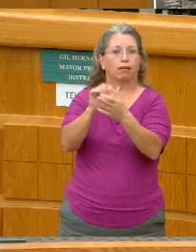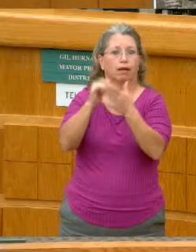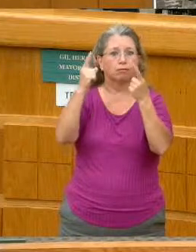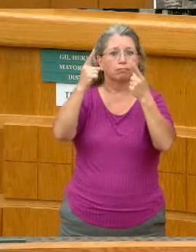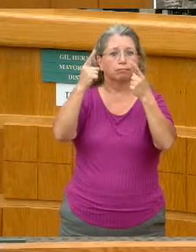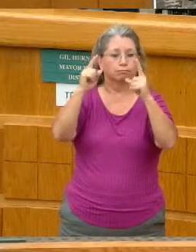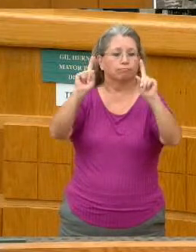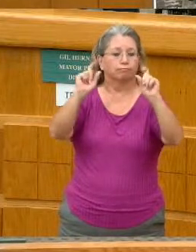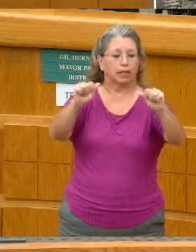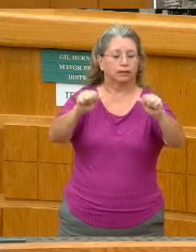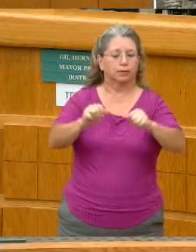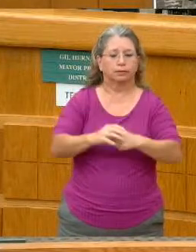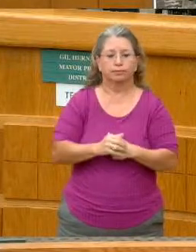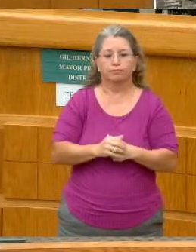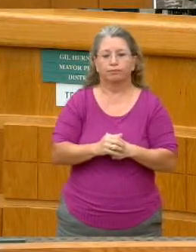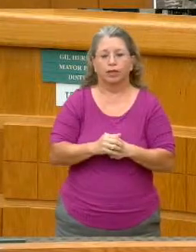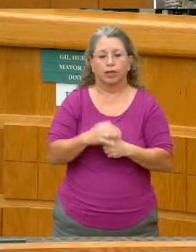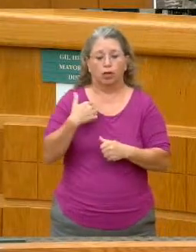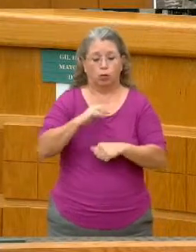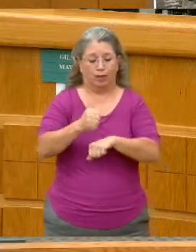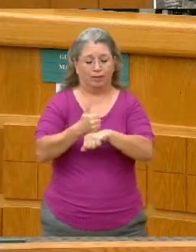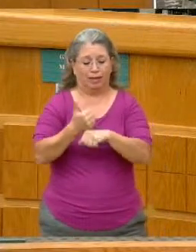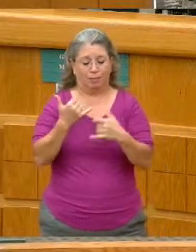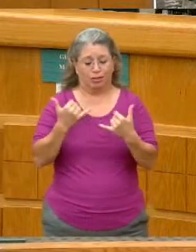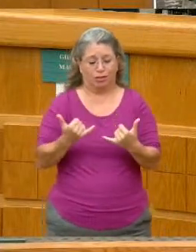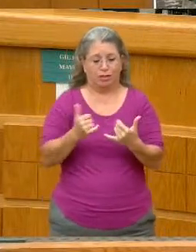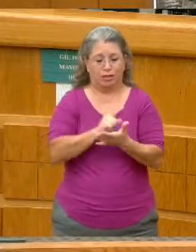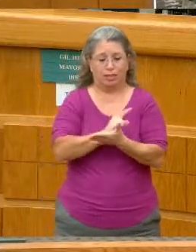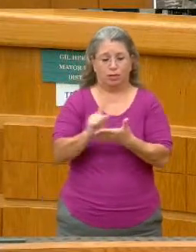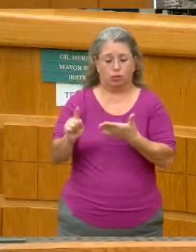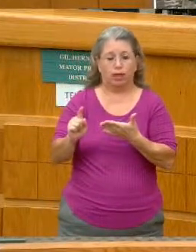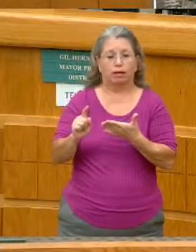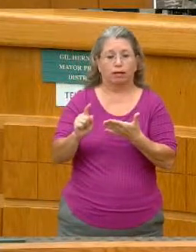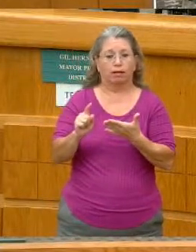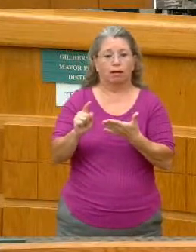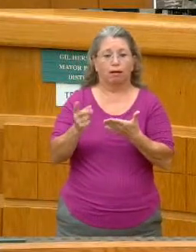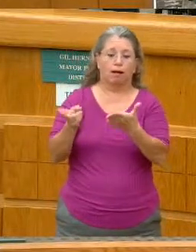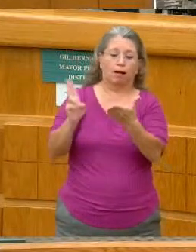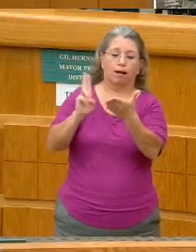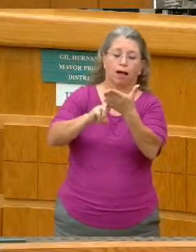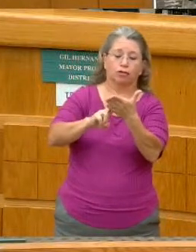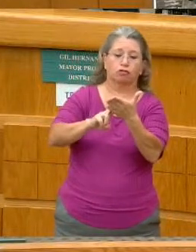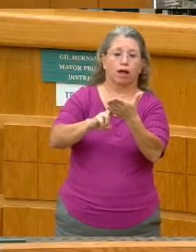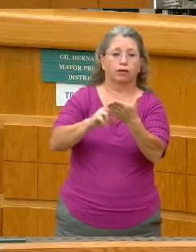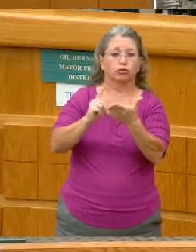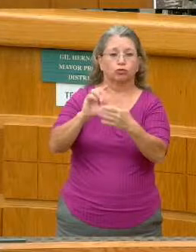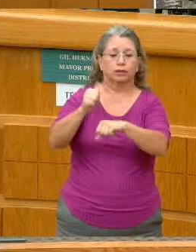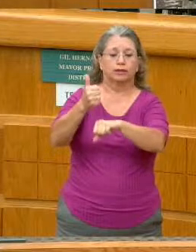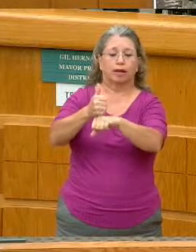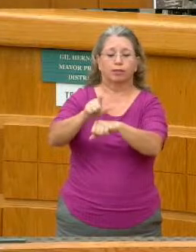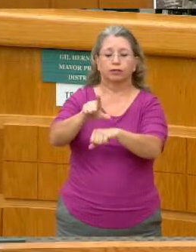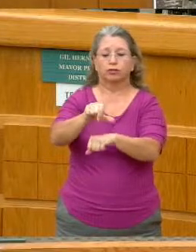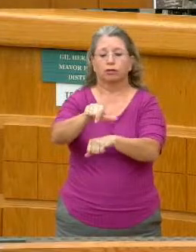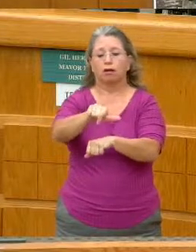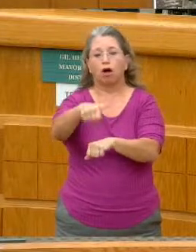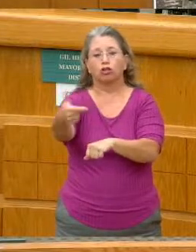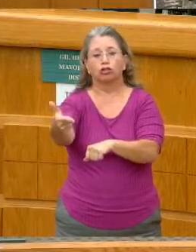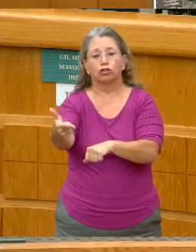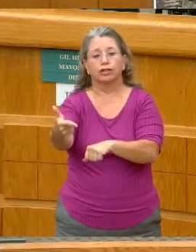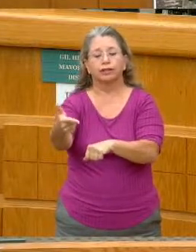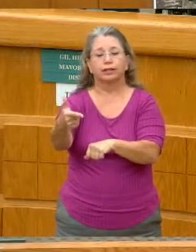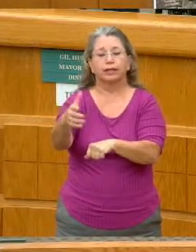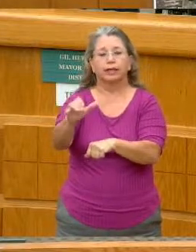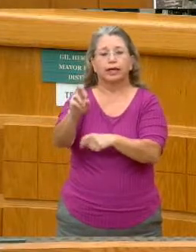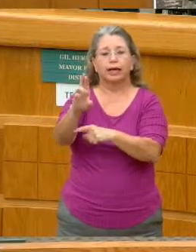to be able to have a contract with HCA to establish an alternate care site, putting forth a plan for